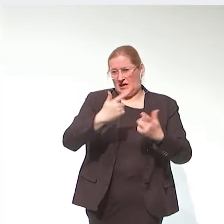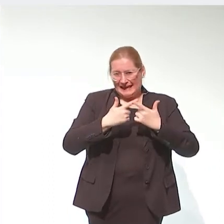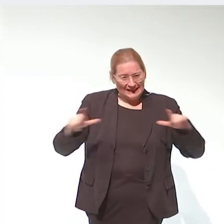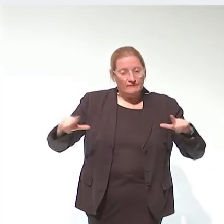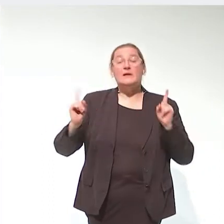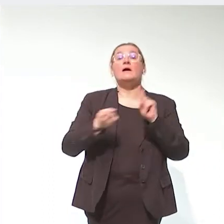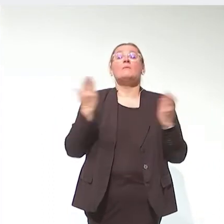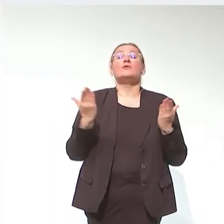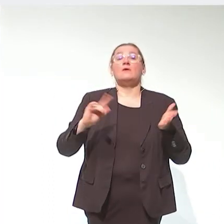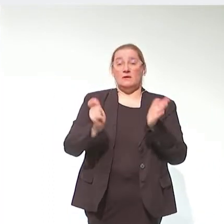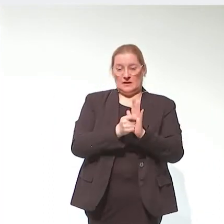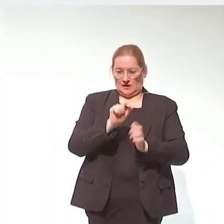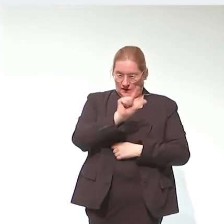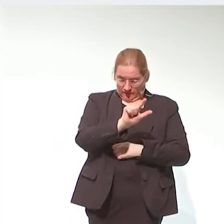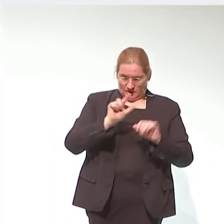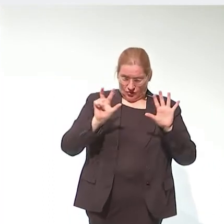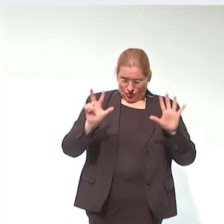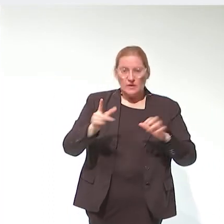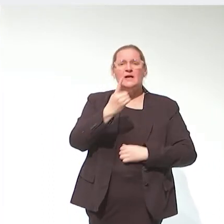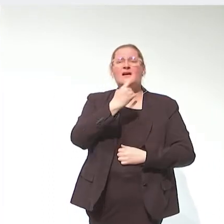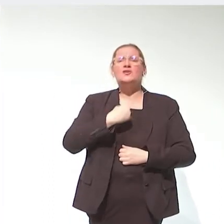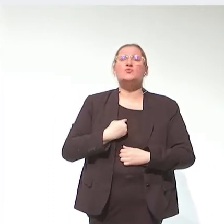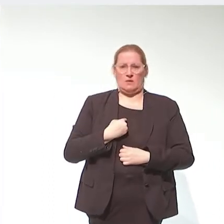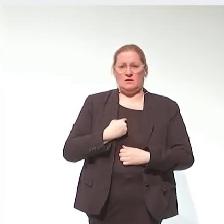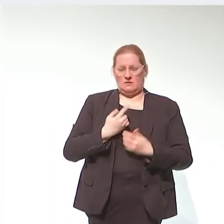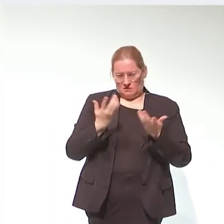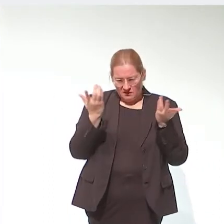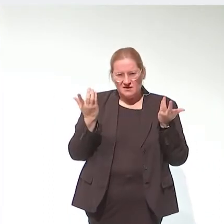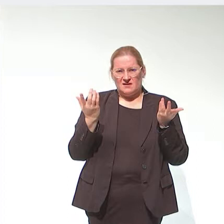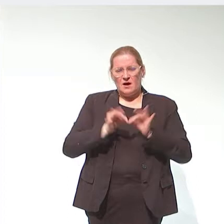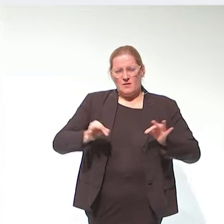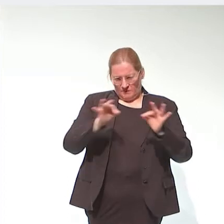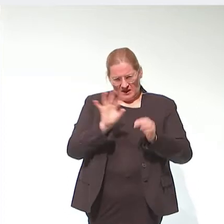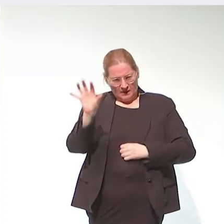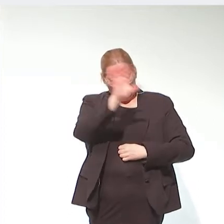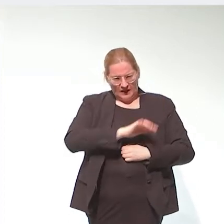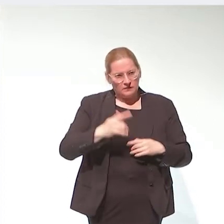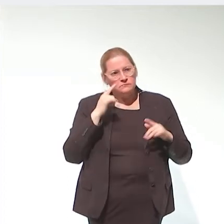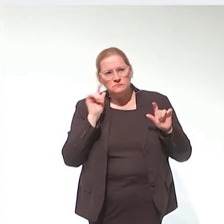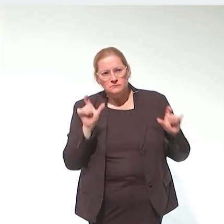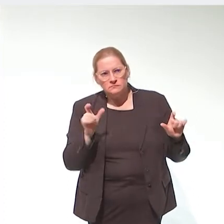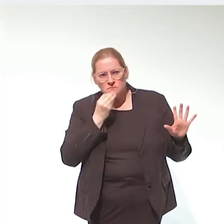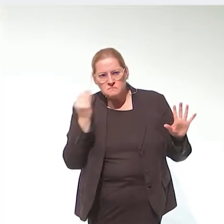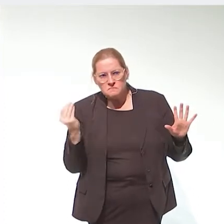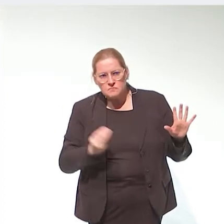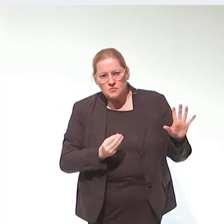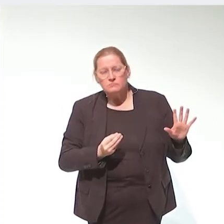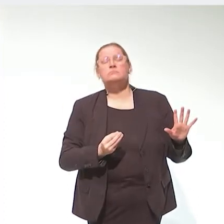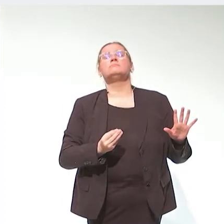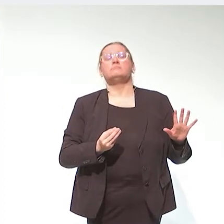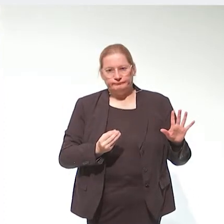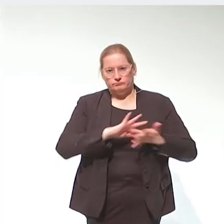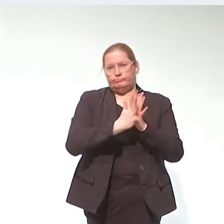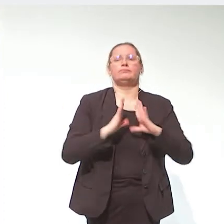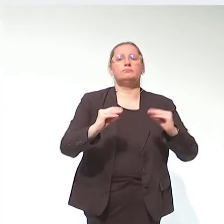immediately start reflecting on the transposition. Now, the big flagship Accessible EU. I know a lot